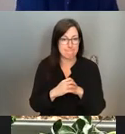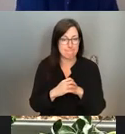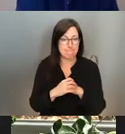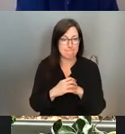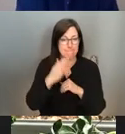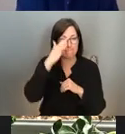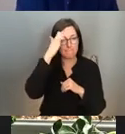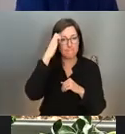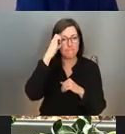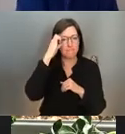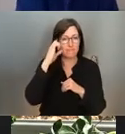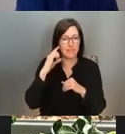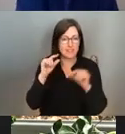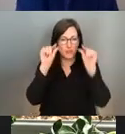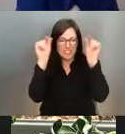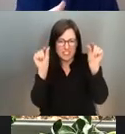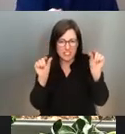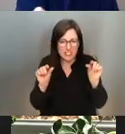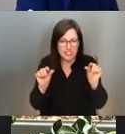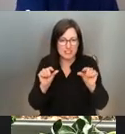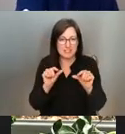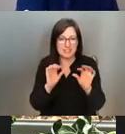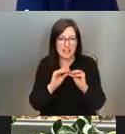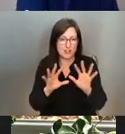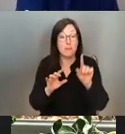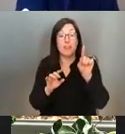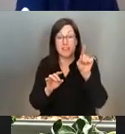as pretty as the next slide, please.